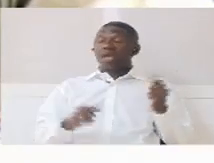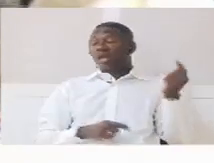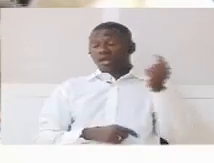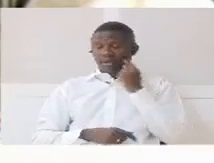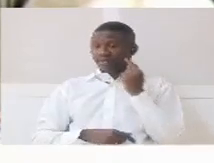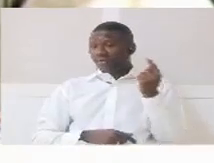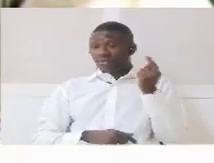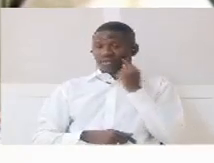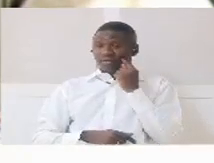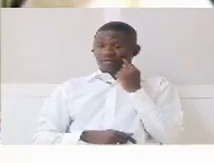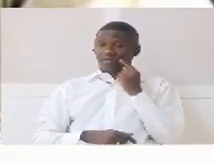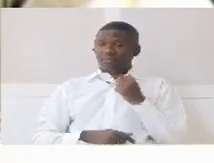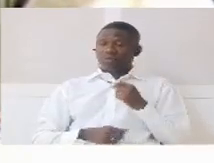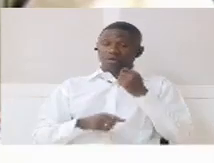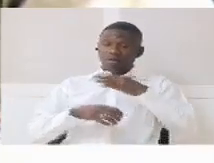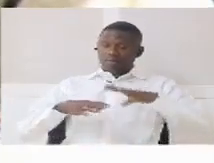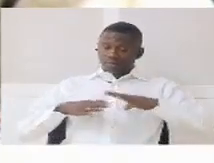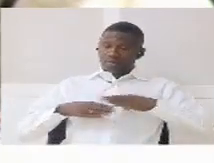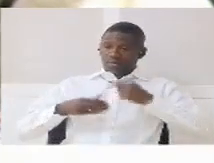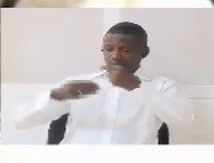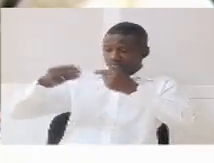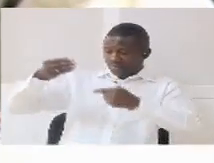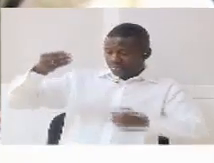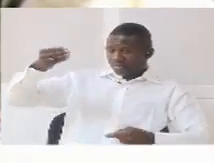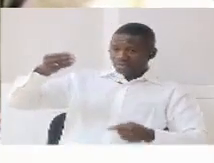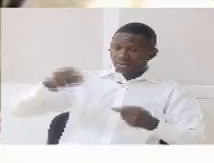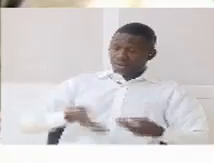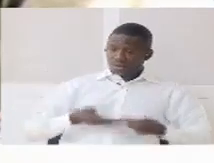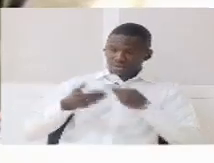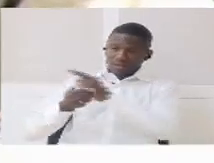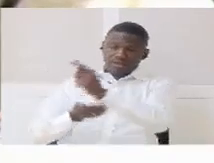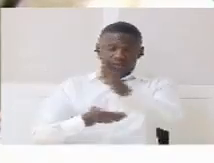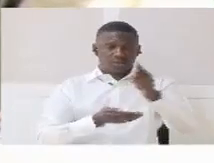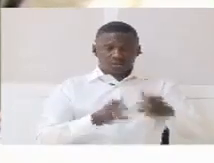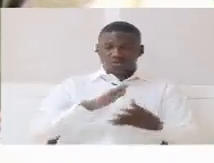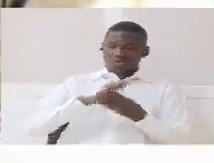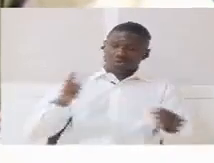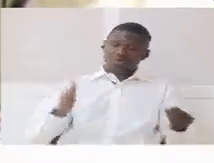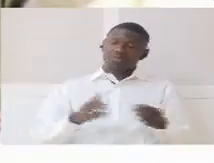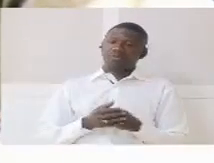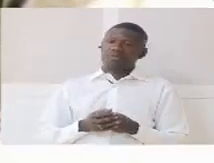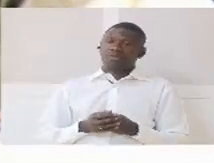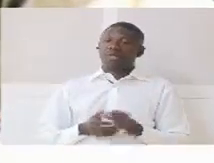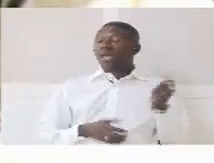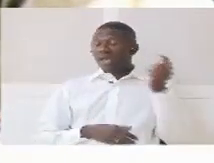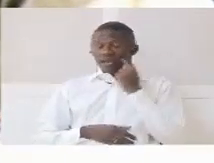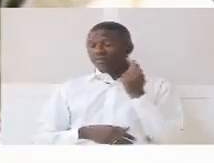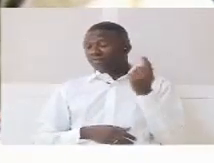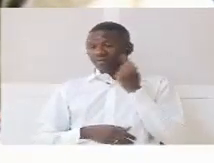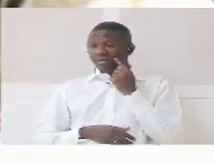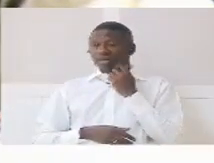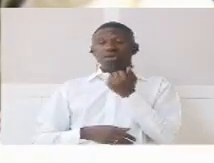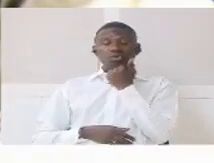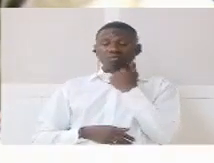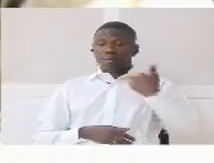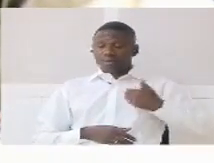every day, the role you prepare, we prepare the role, copy, sir. And each one of them gets their copy. Every day, moment number of prison, every day, the